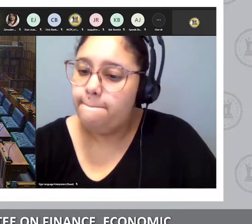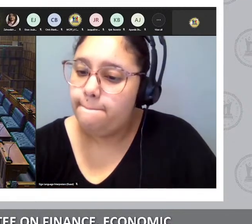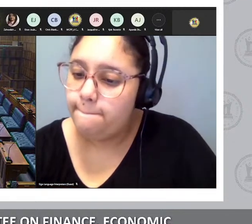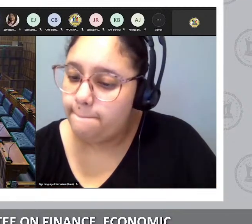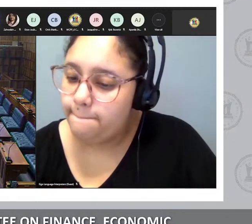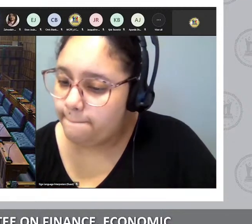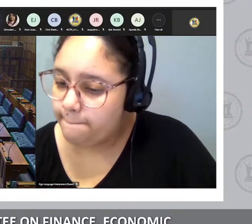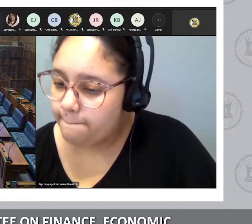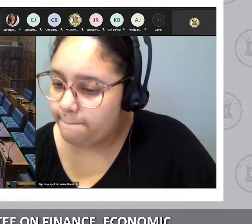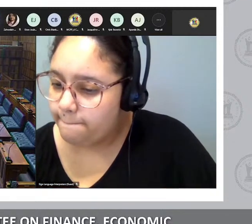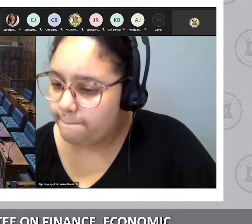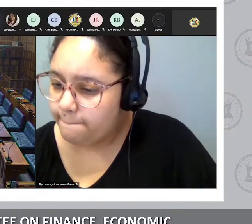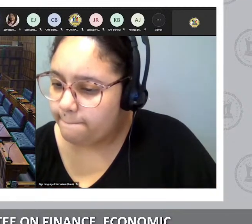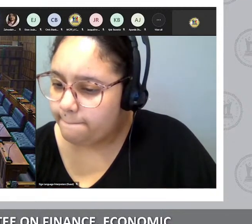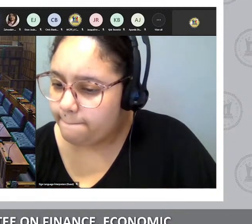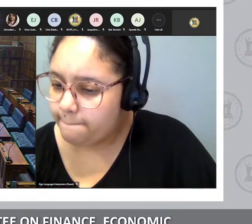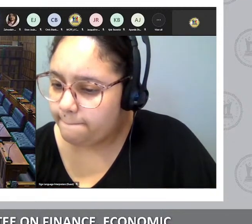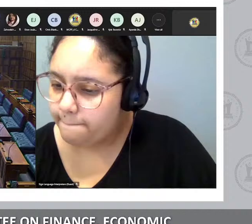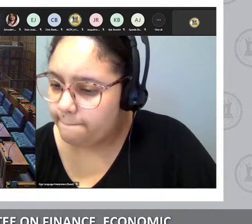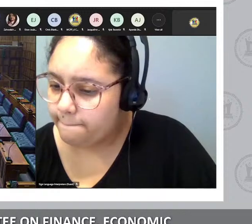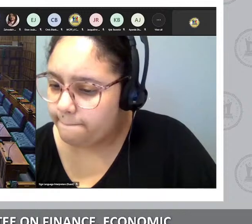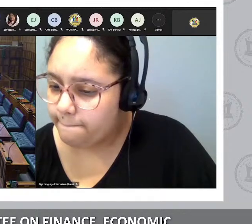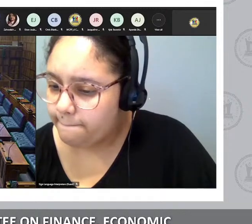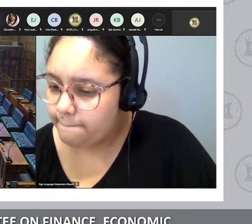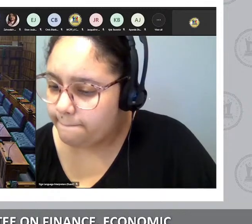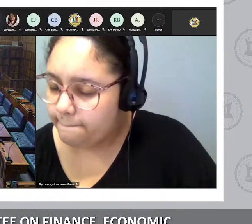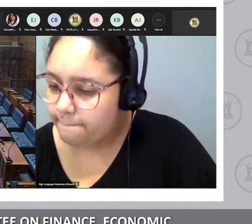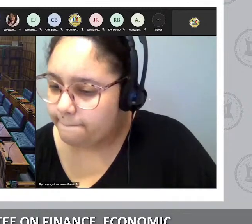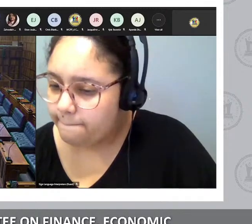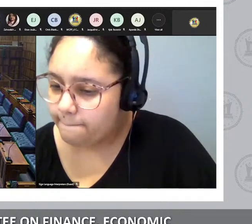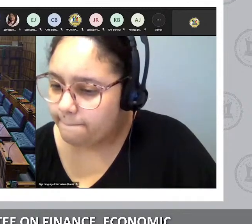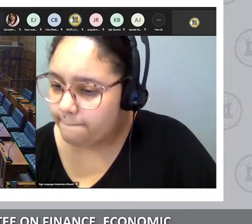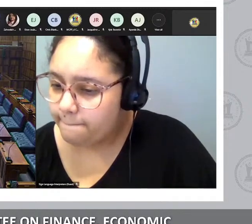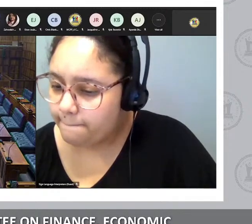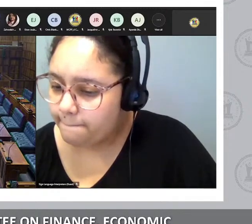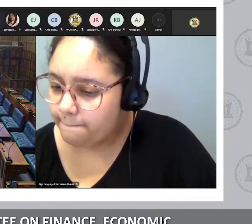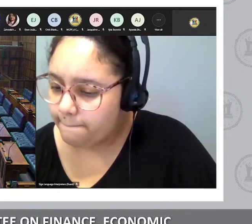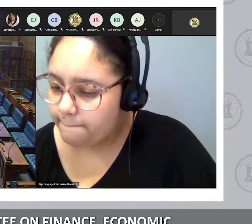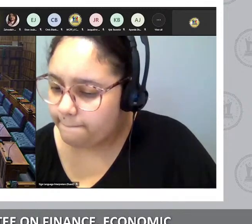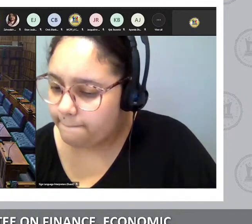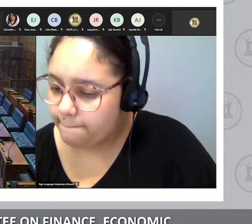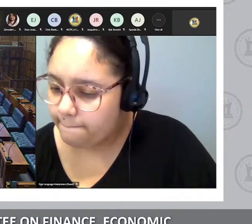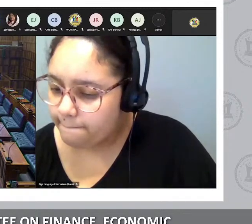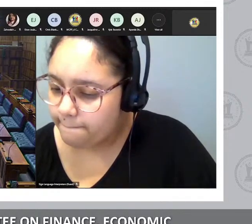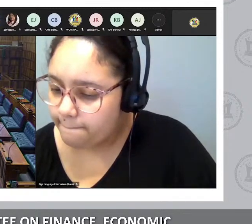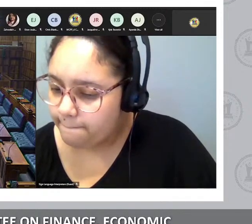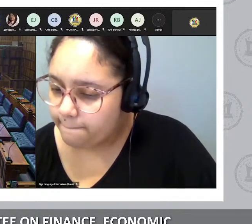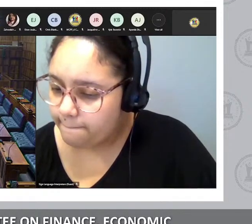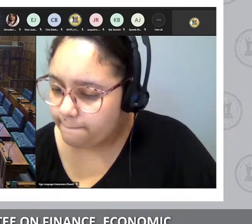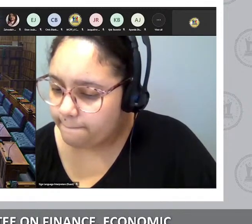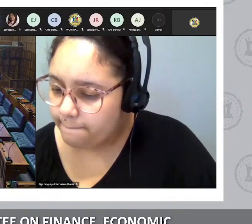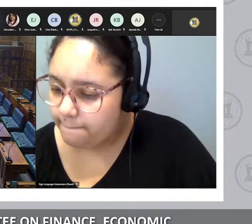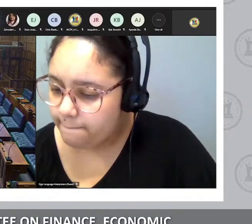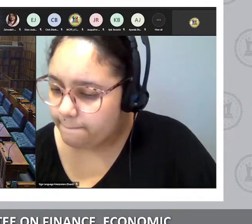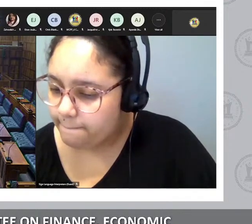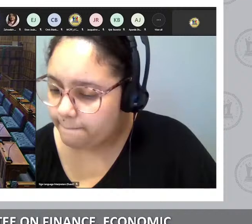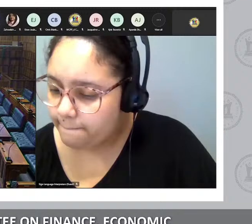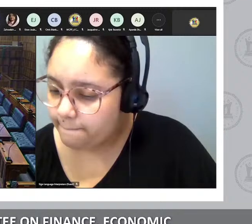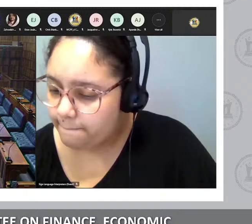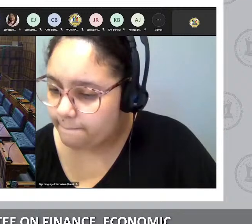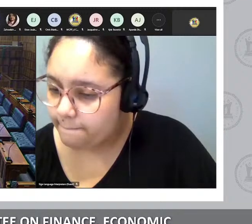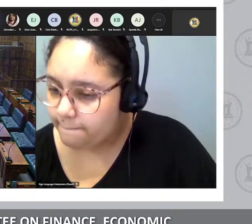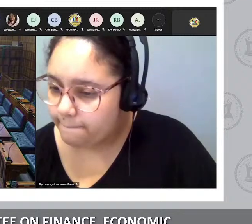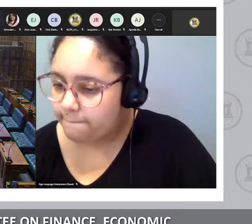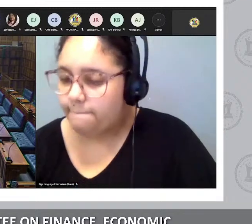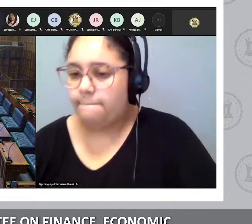um yes thank you chair and again thank you for those presentations um unfortunately some of my